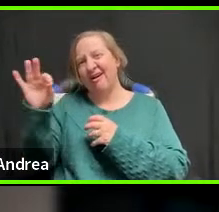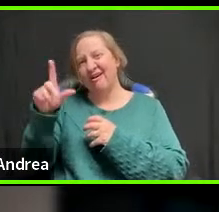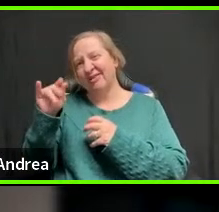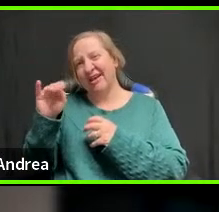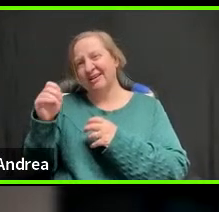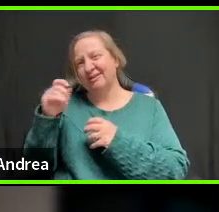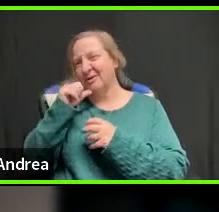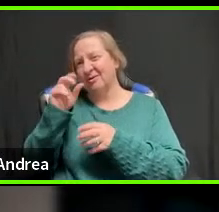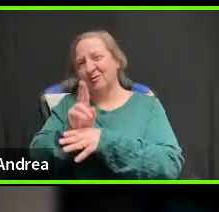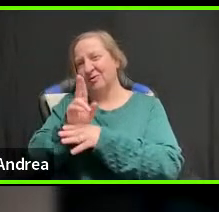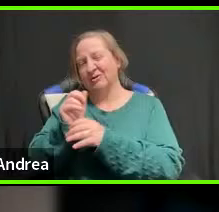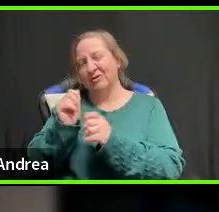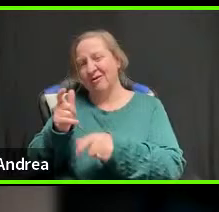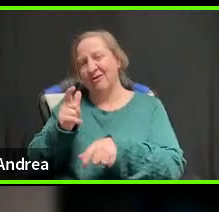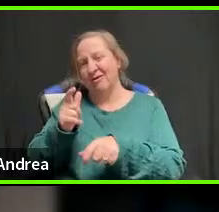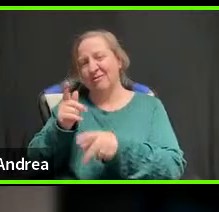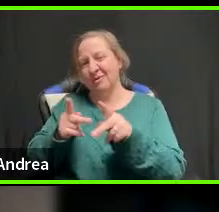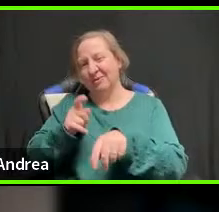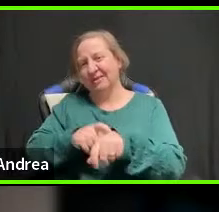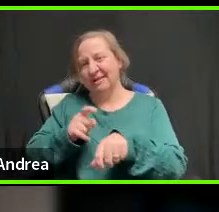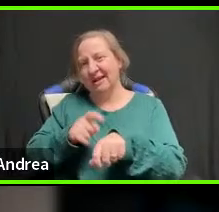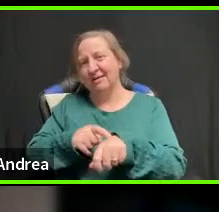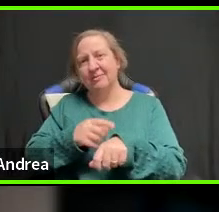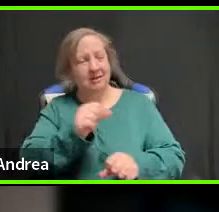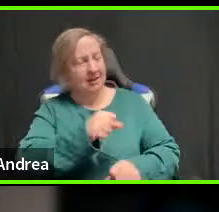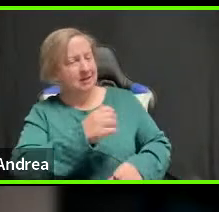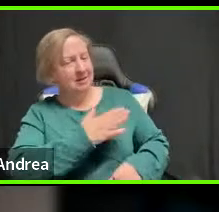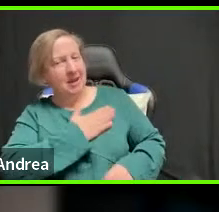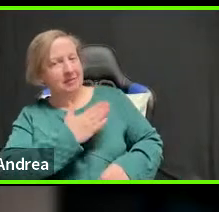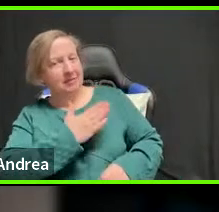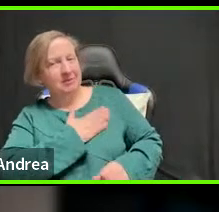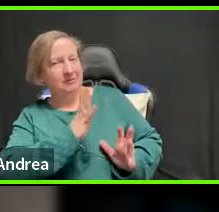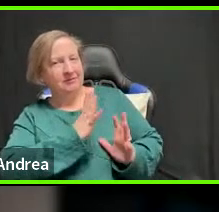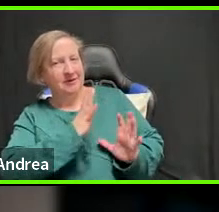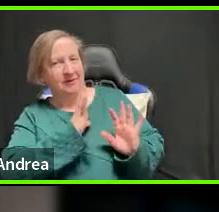else's time? Happy to. Yeah, thanks, Zach. Cool. Thank you.